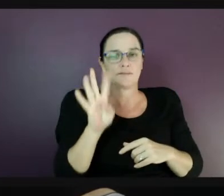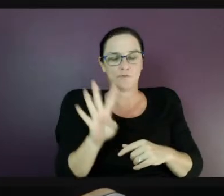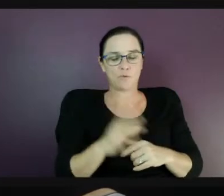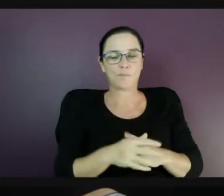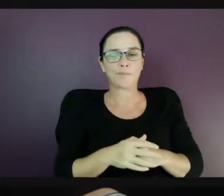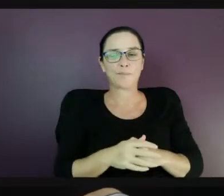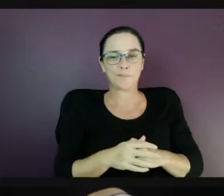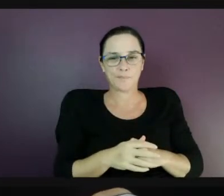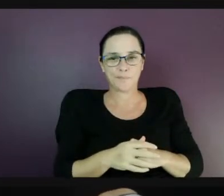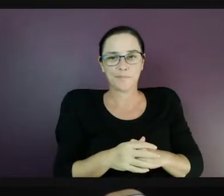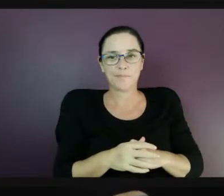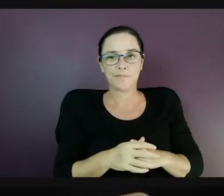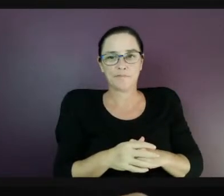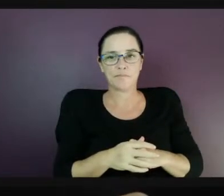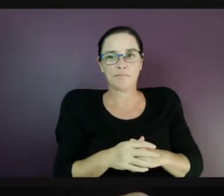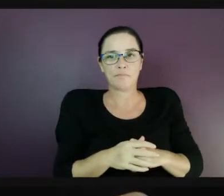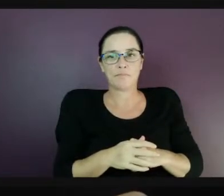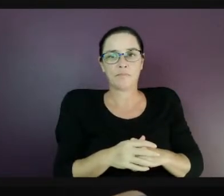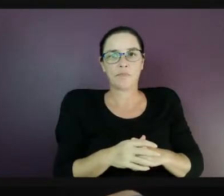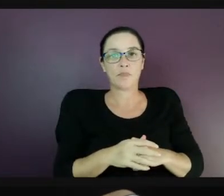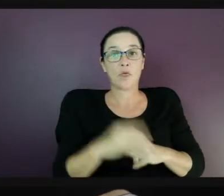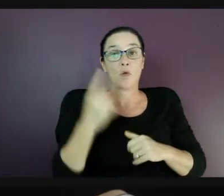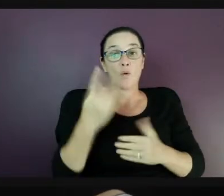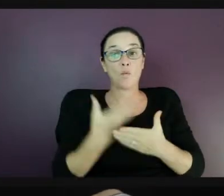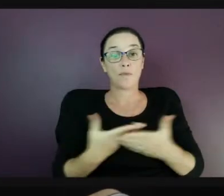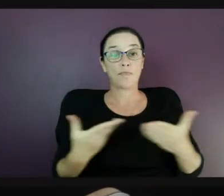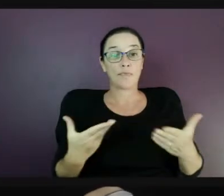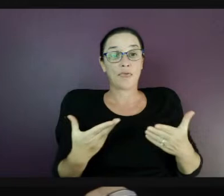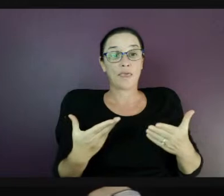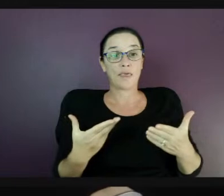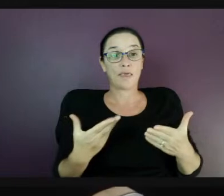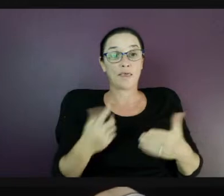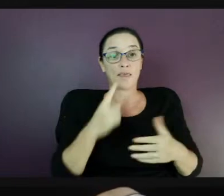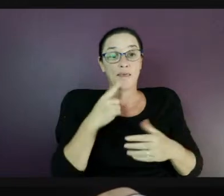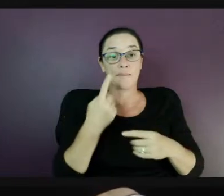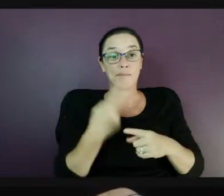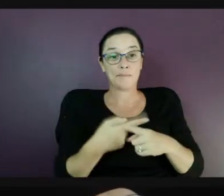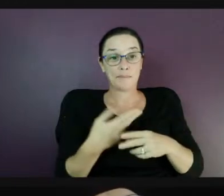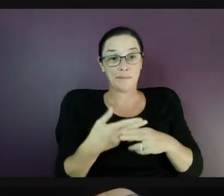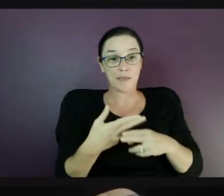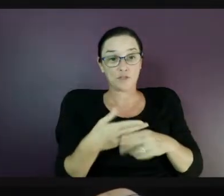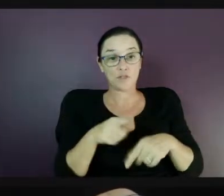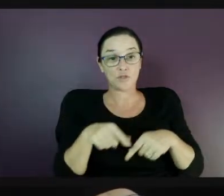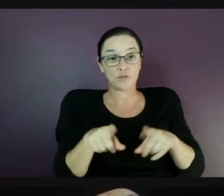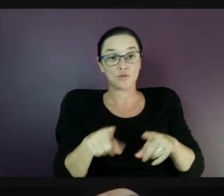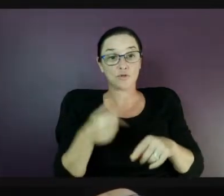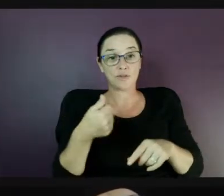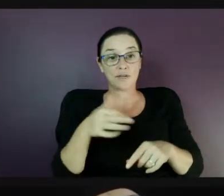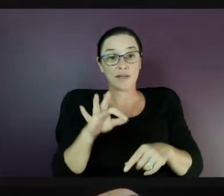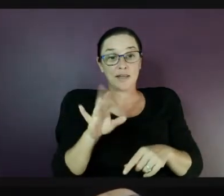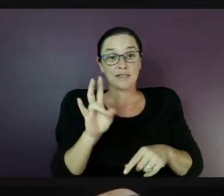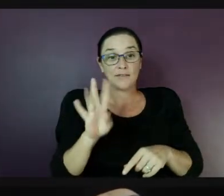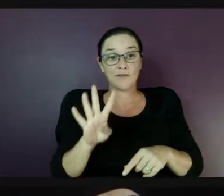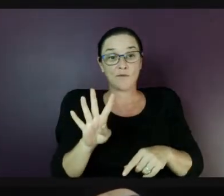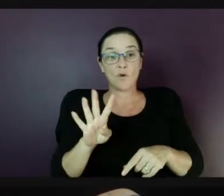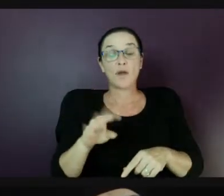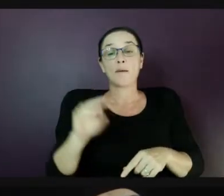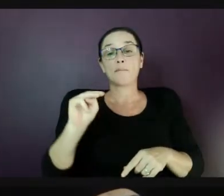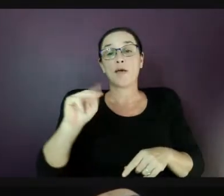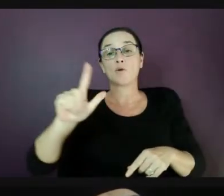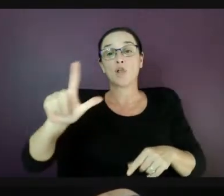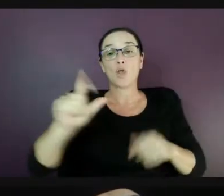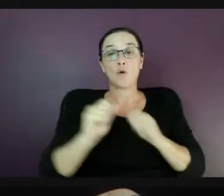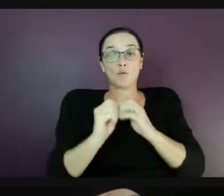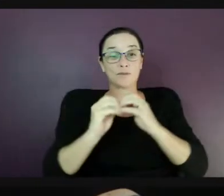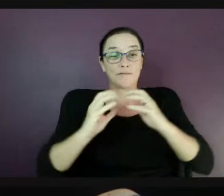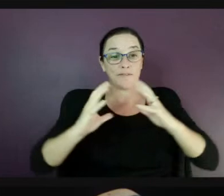it. One thing that is mentioned in 74 is that Mauna Loa was inflating. It was due to erupt in